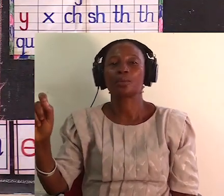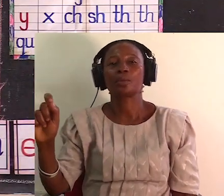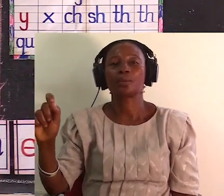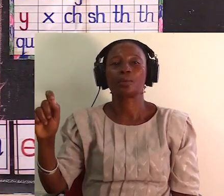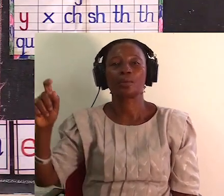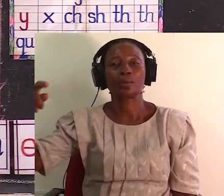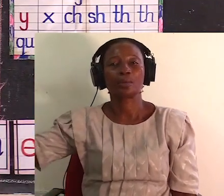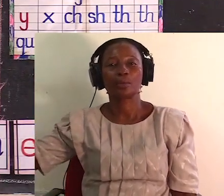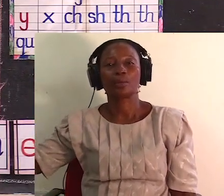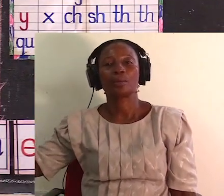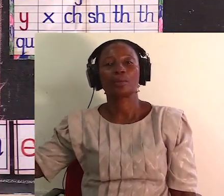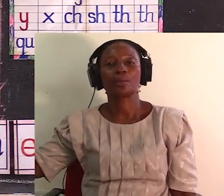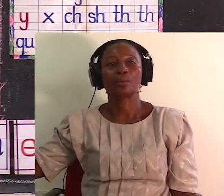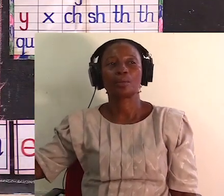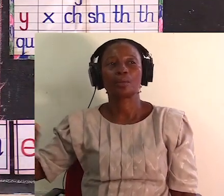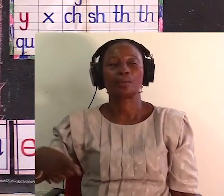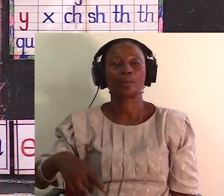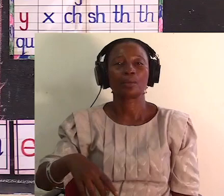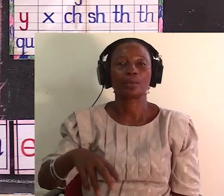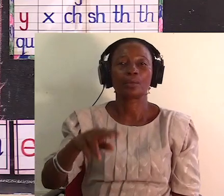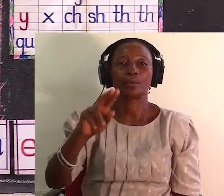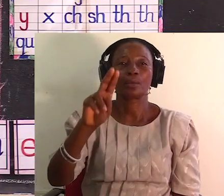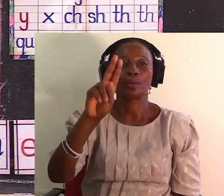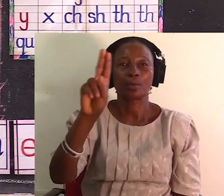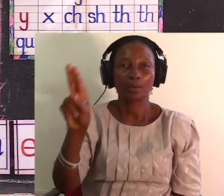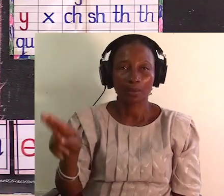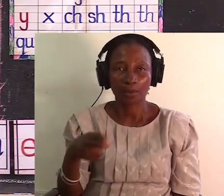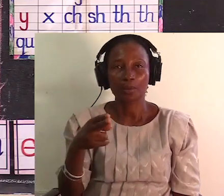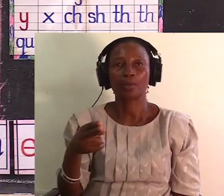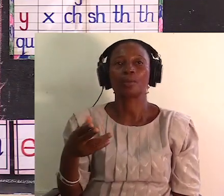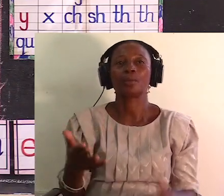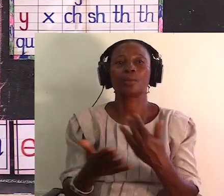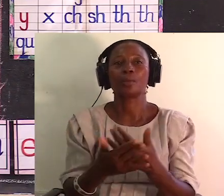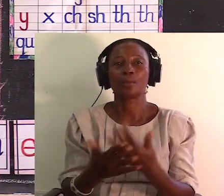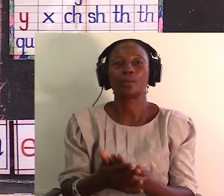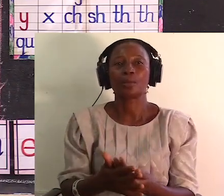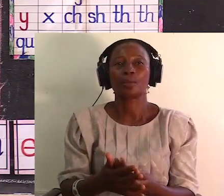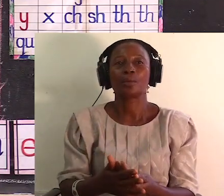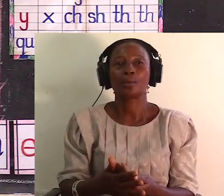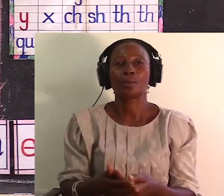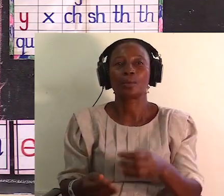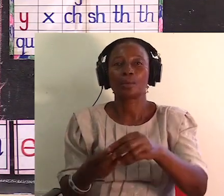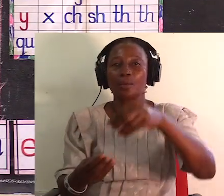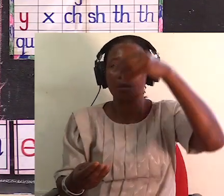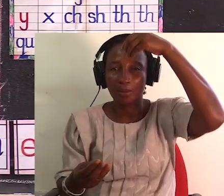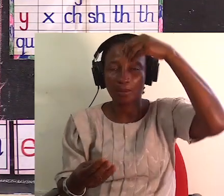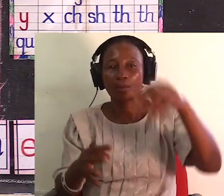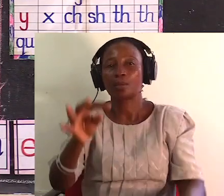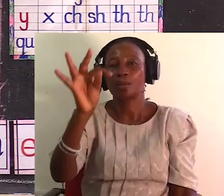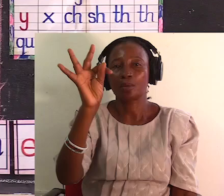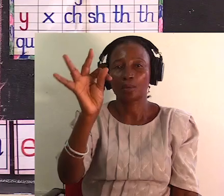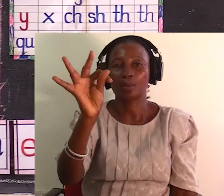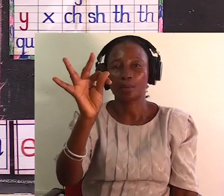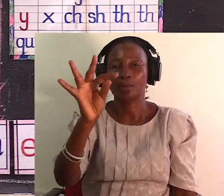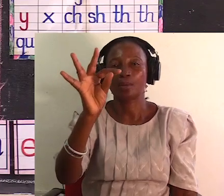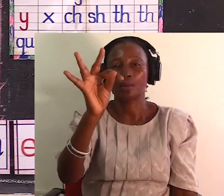write the sound we have just learned about. Write the sound we've just learned.